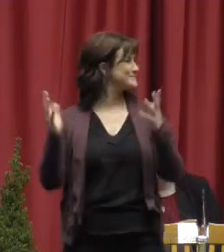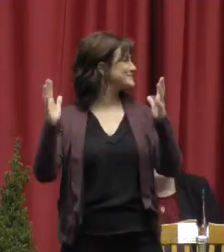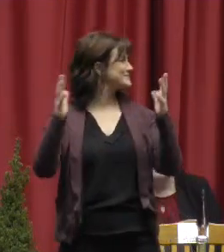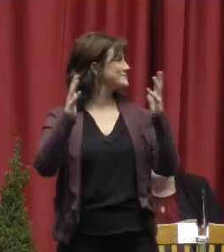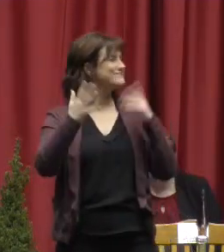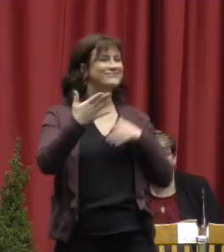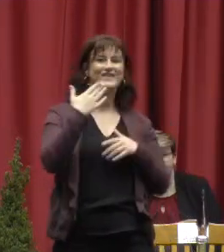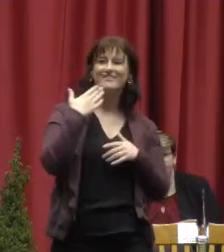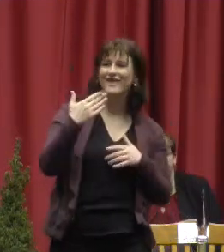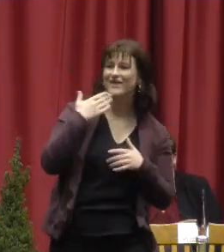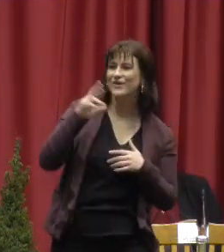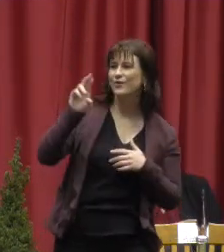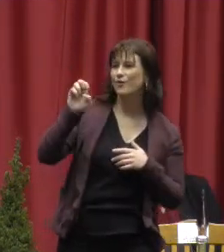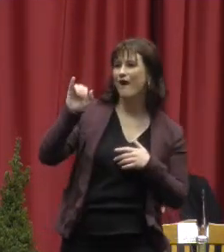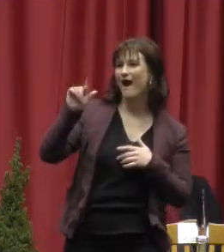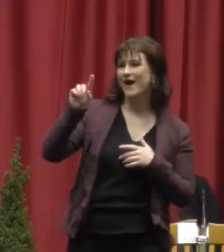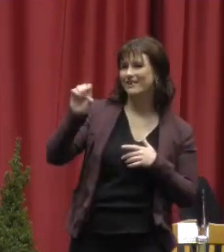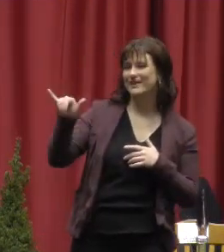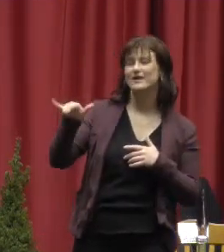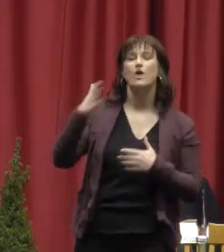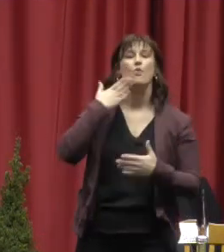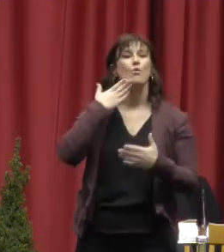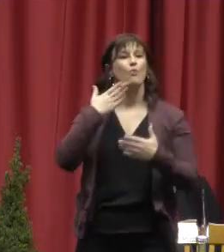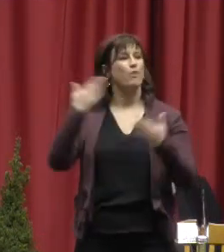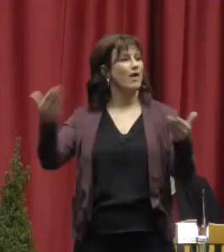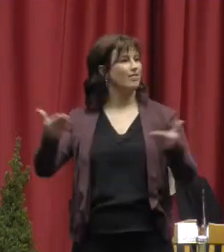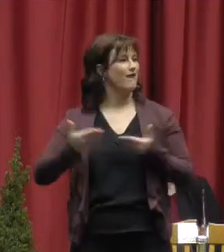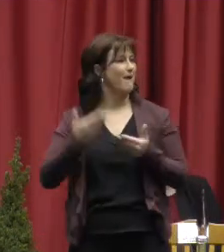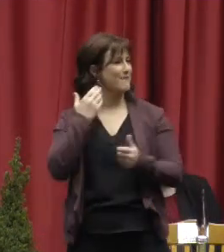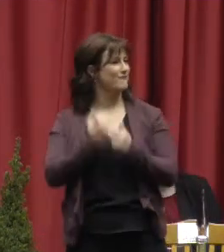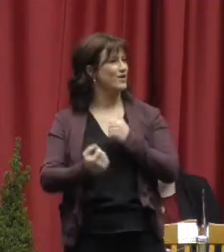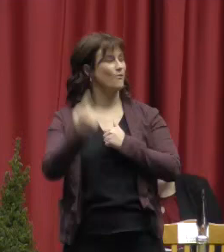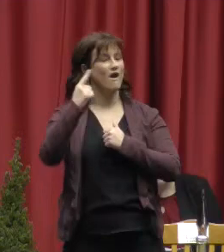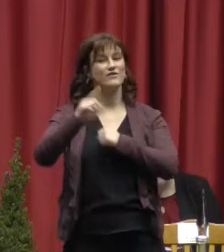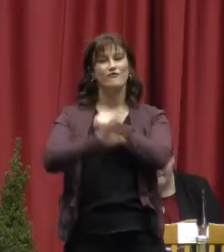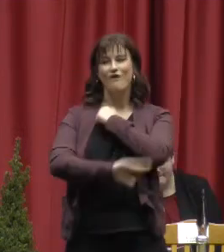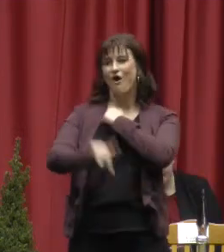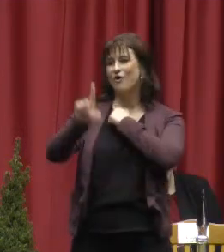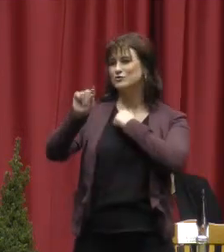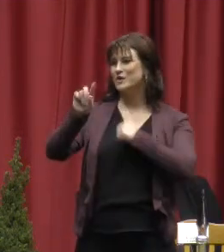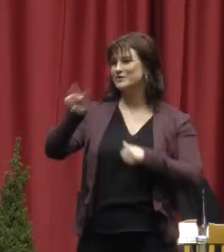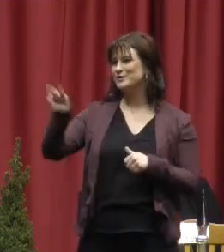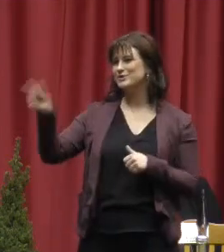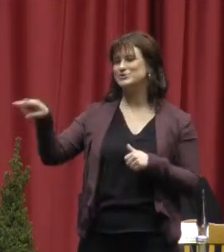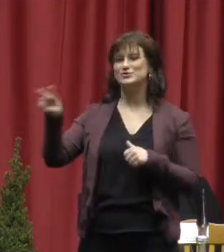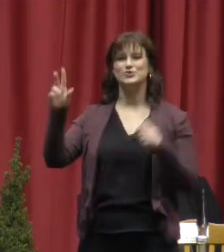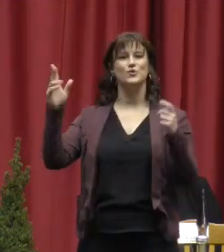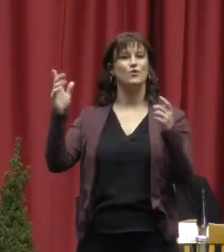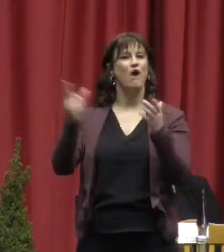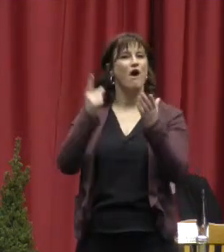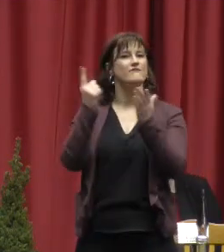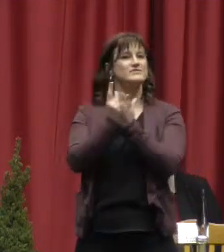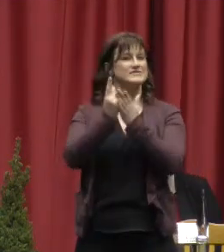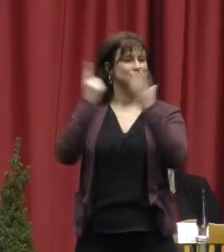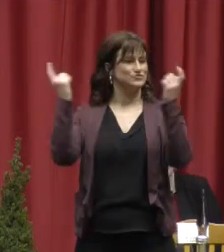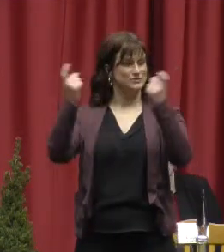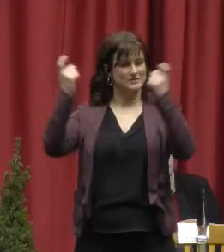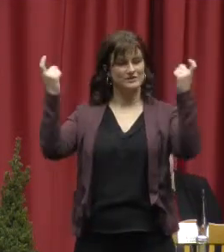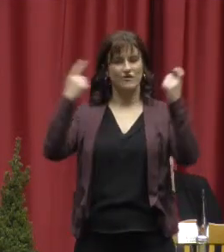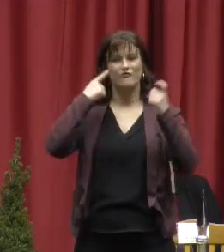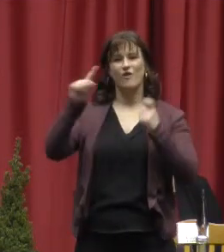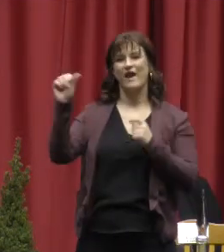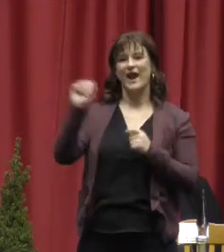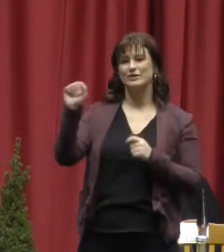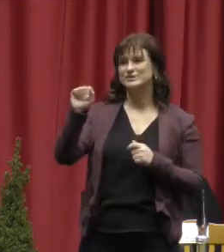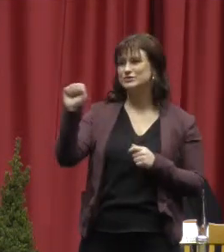Thank you, Riley. Welcome, everyone, to the Fall 2022 Convocation of the Anderson School of